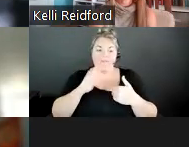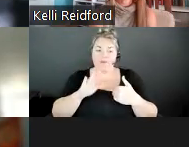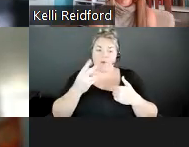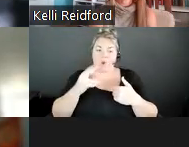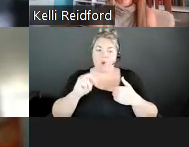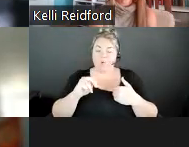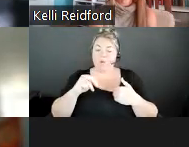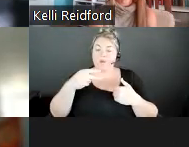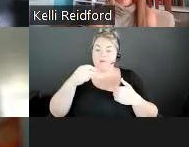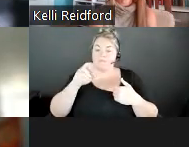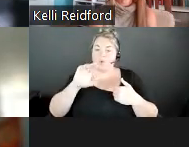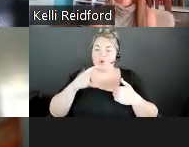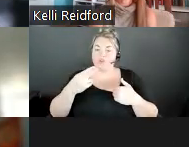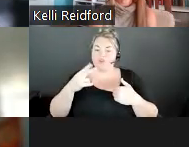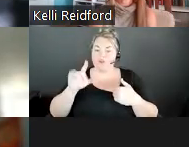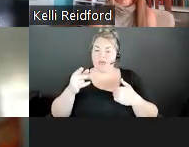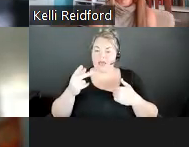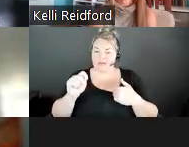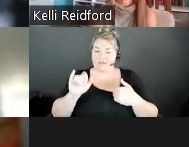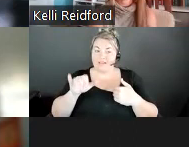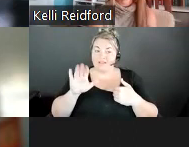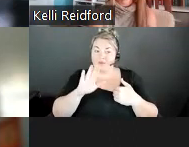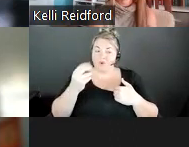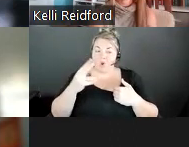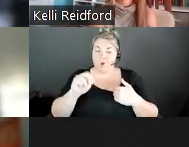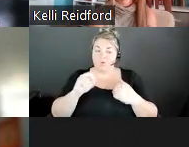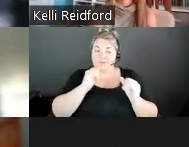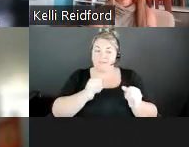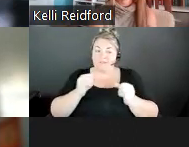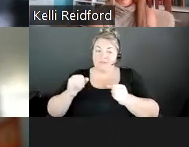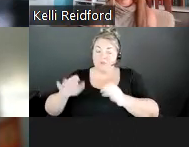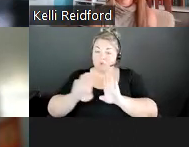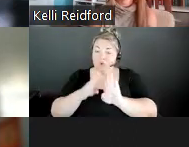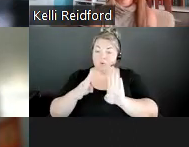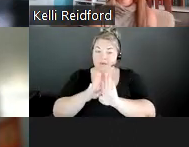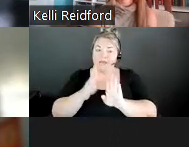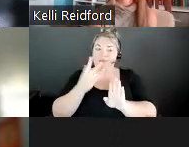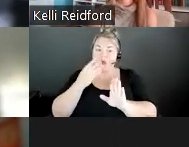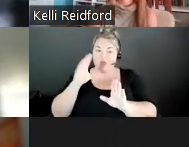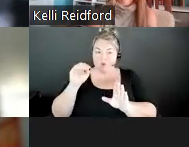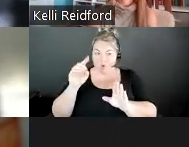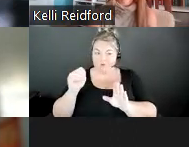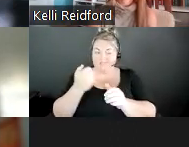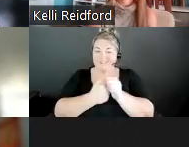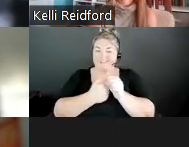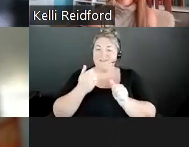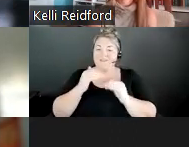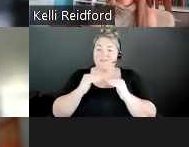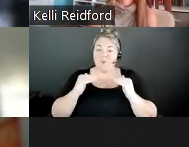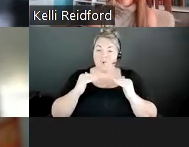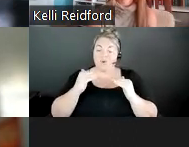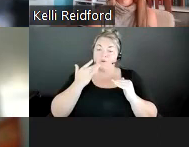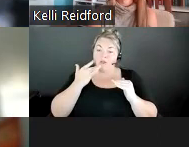light. This is their own individual doorway, and they're all color coded. Each floor is coded a